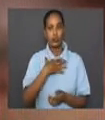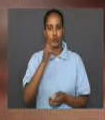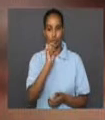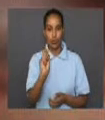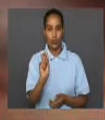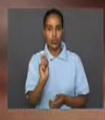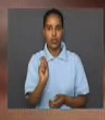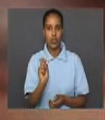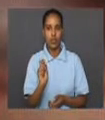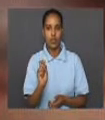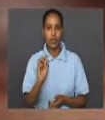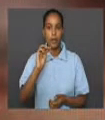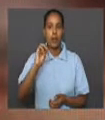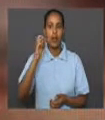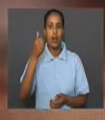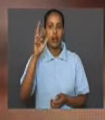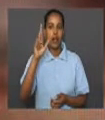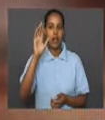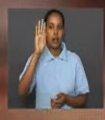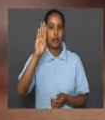chalk, marble,